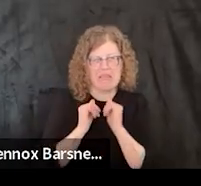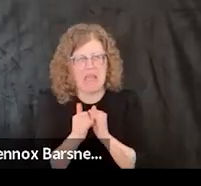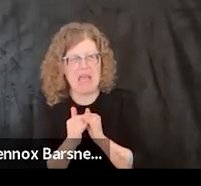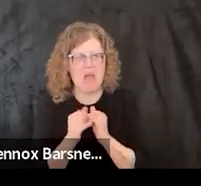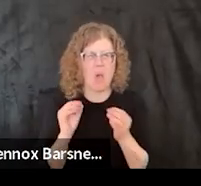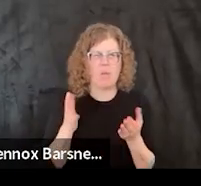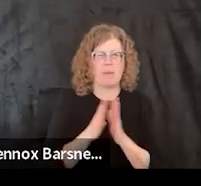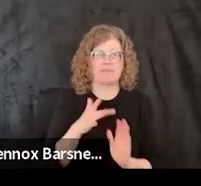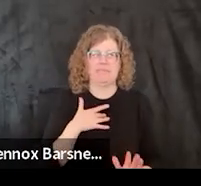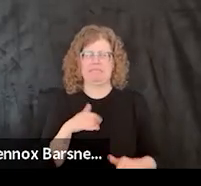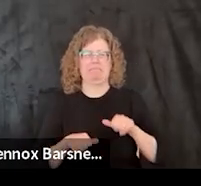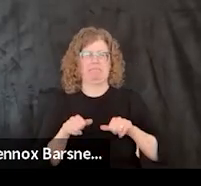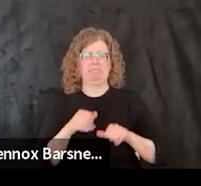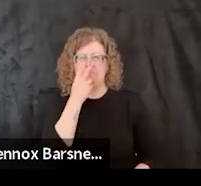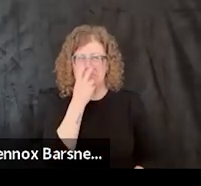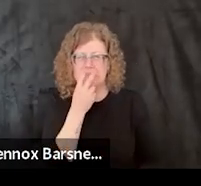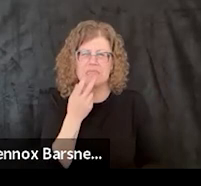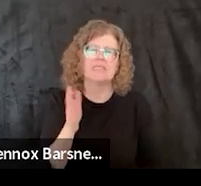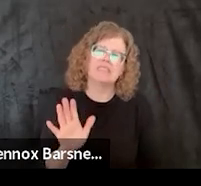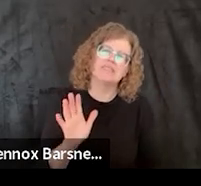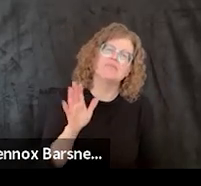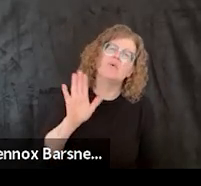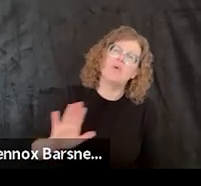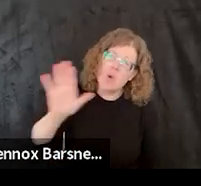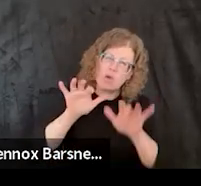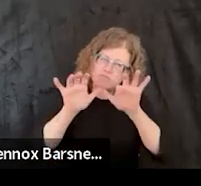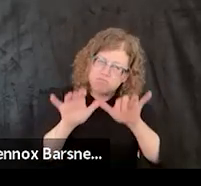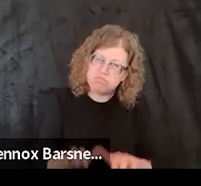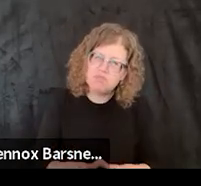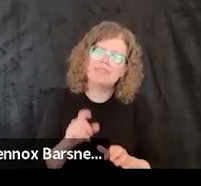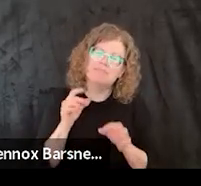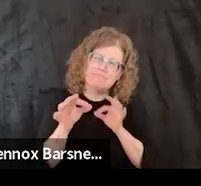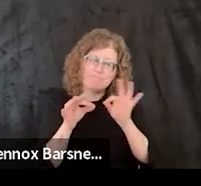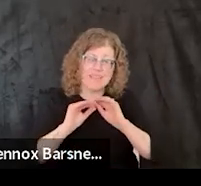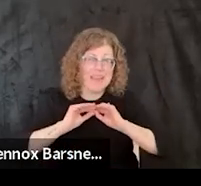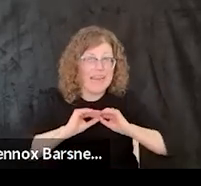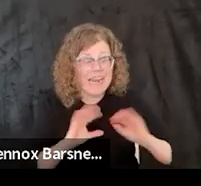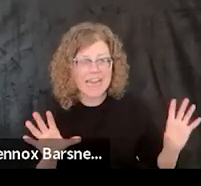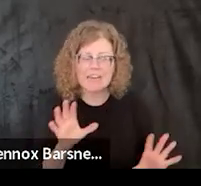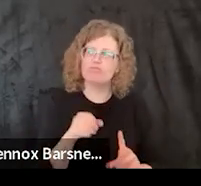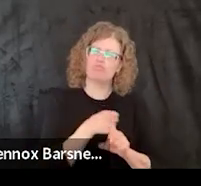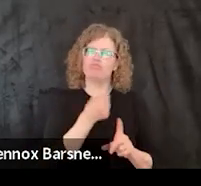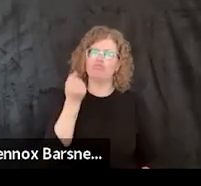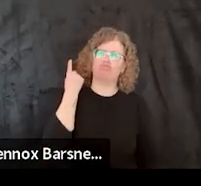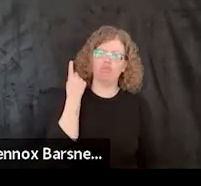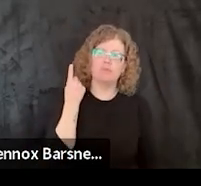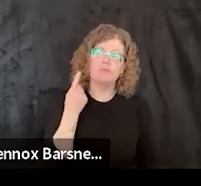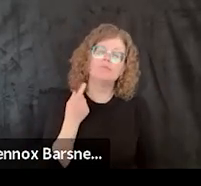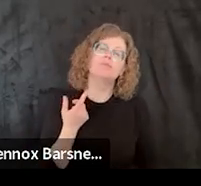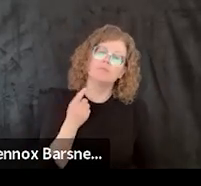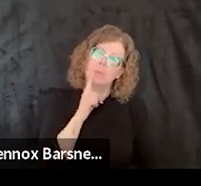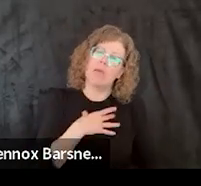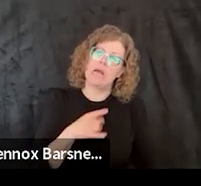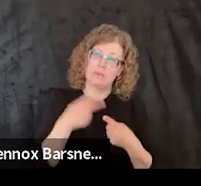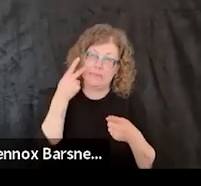your application. I recommend keeping all of these program considerations in your mind throughout the process